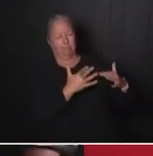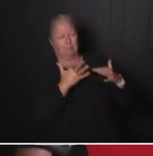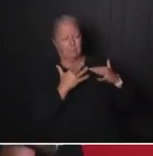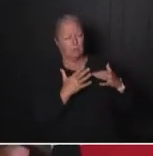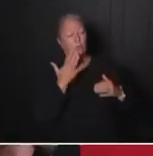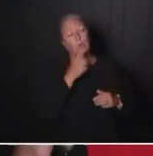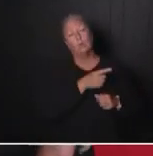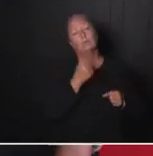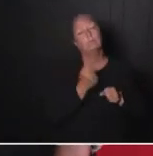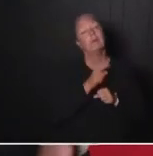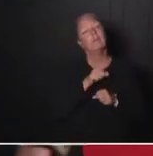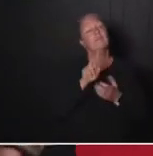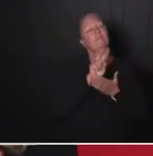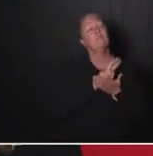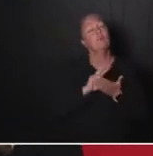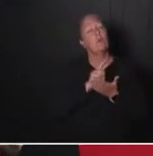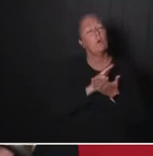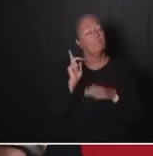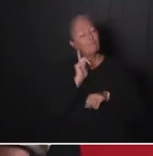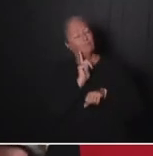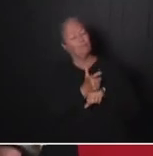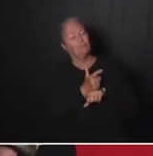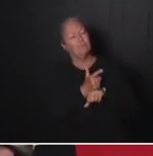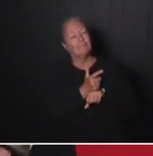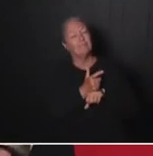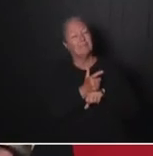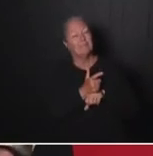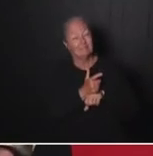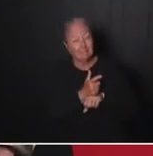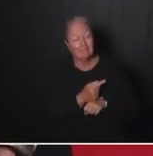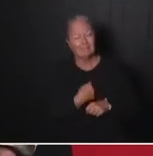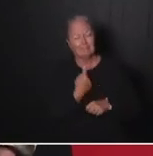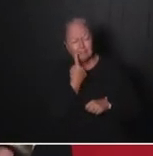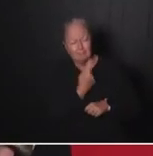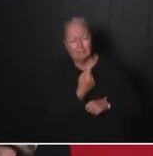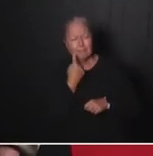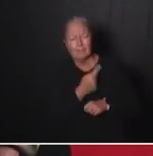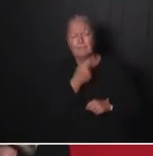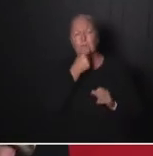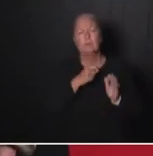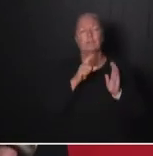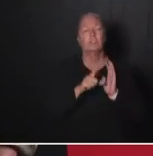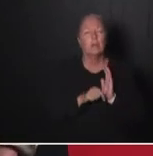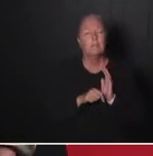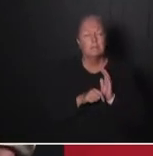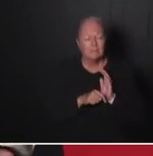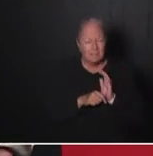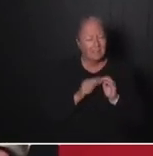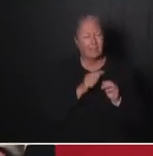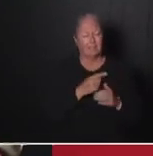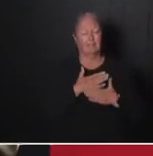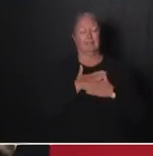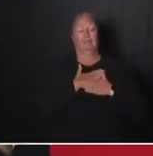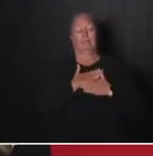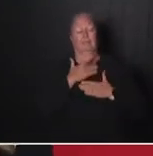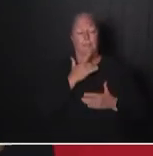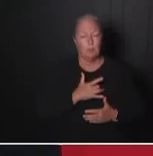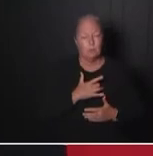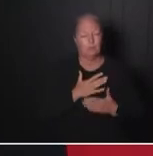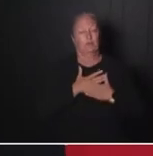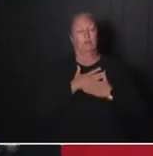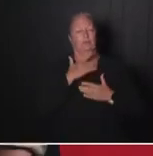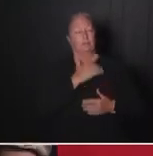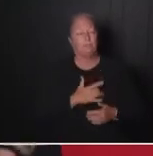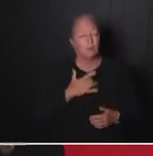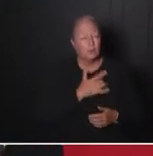that video that I think we've seen several times today, and it's not like it's losing any impact. Every time I